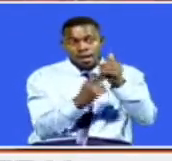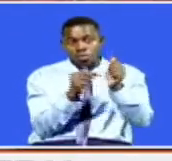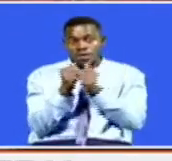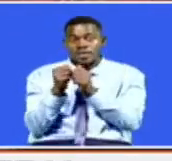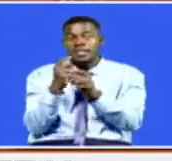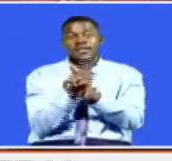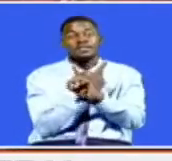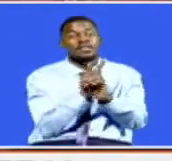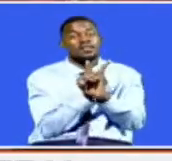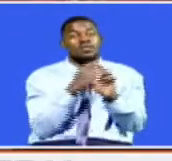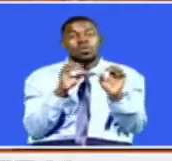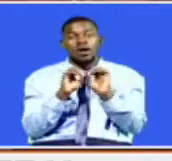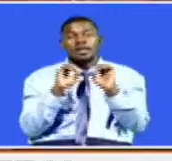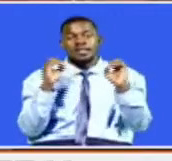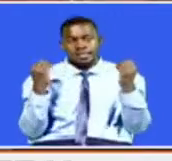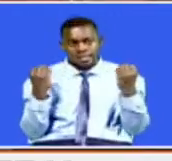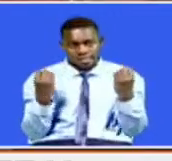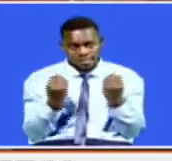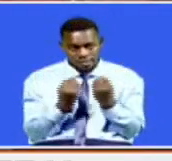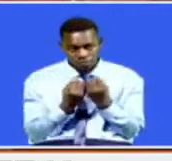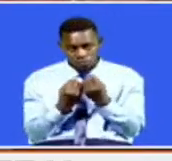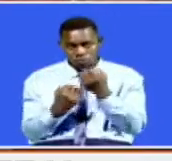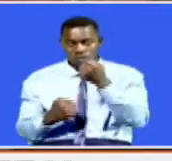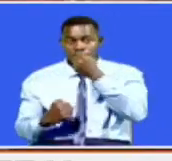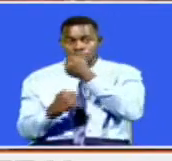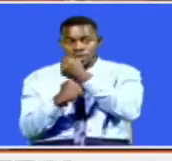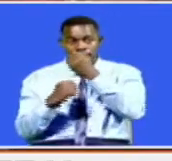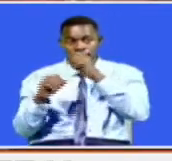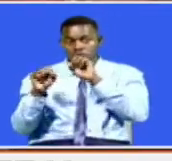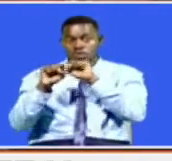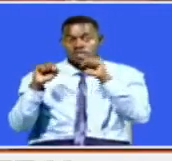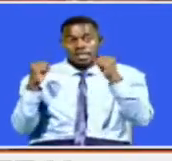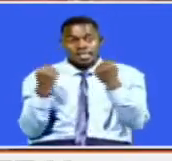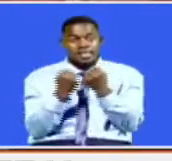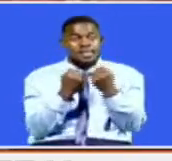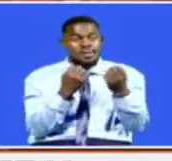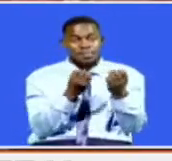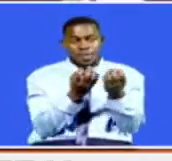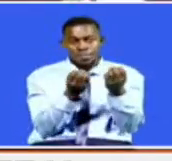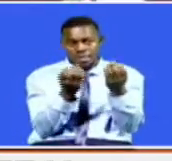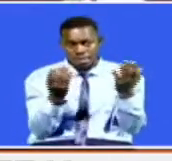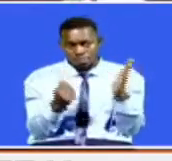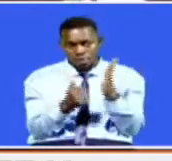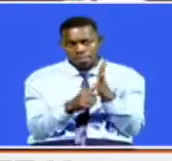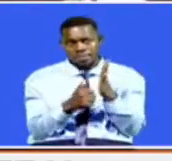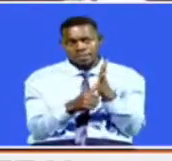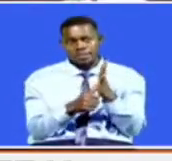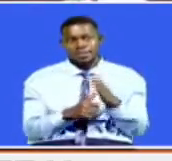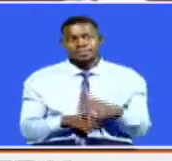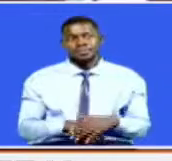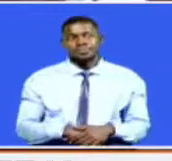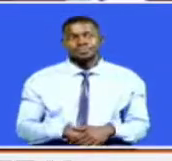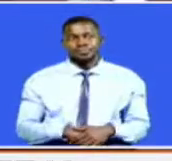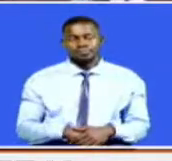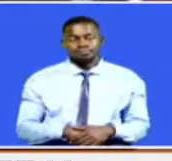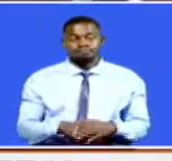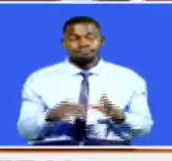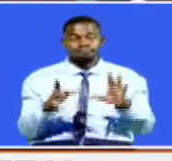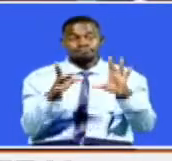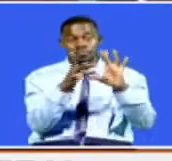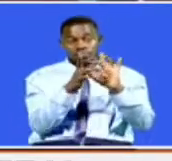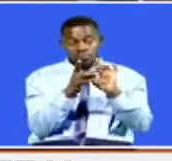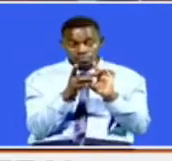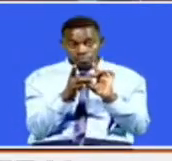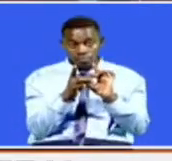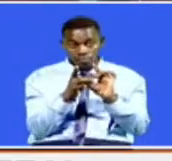different organizations, we will be making a difference in the societies which we operate in. Yeah. So our connection as a digital health company